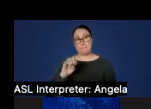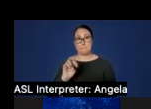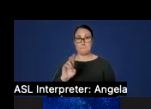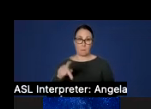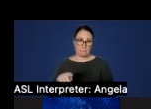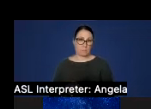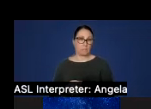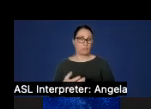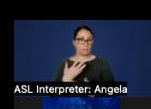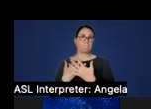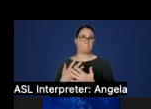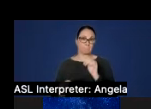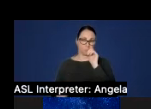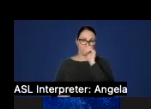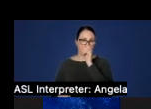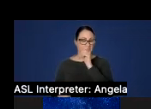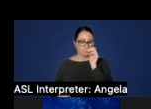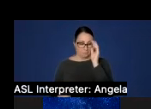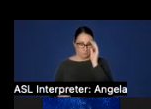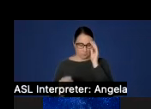right. So